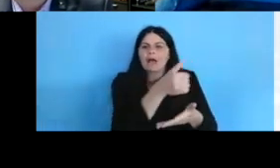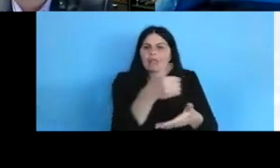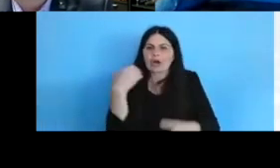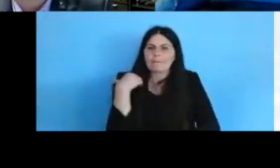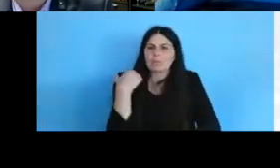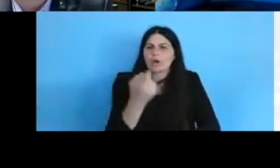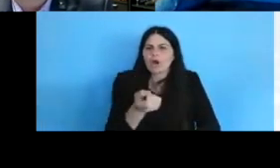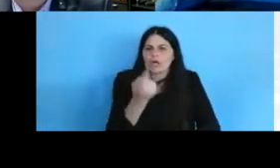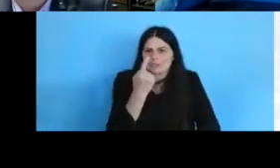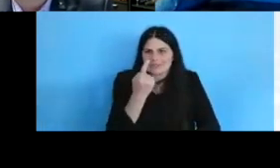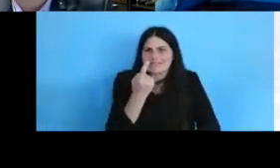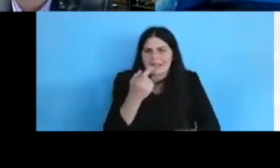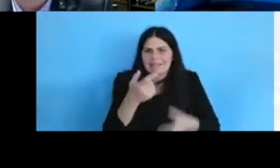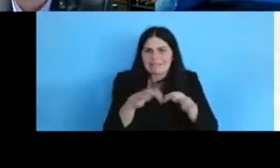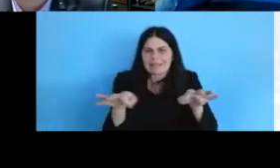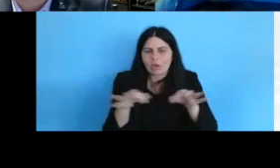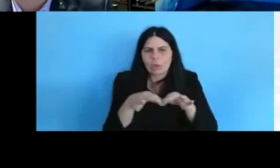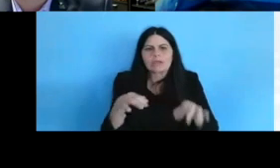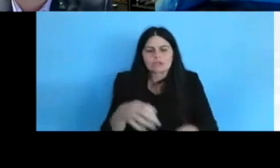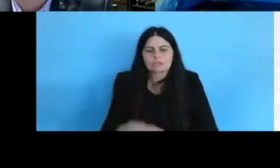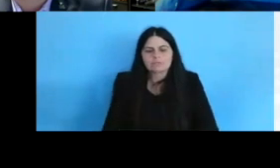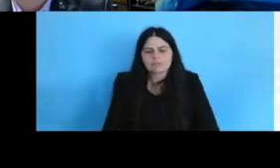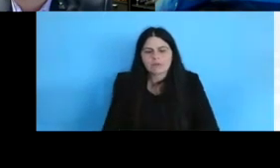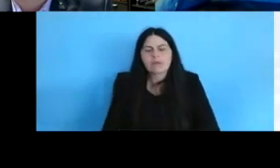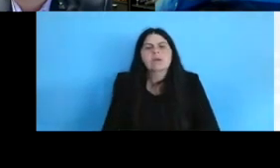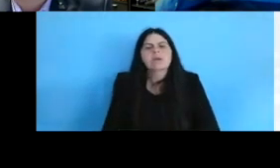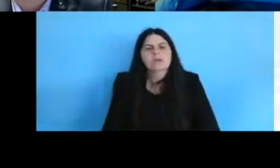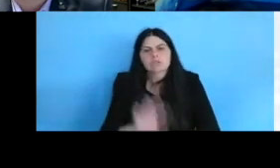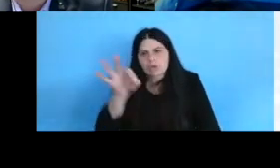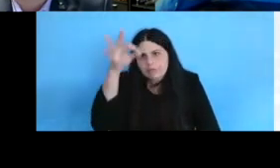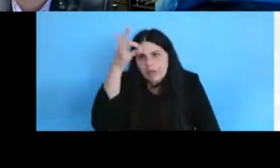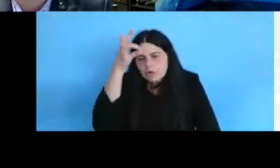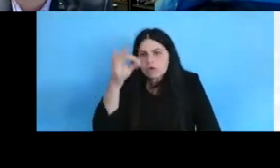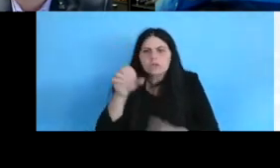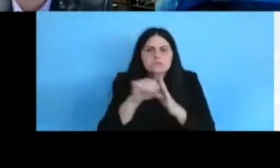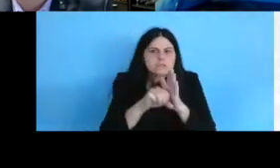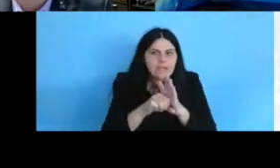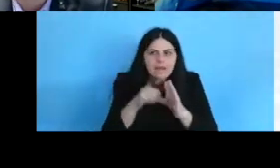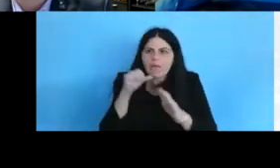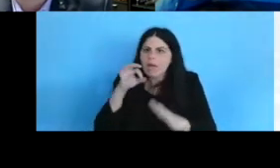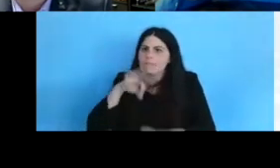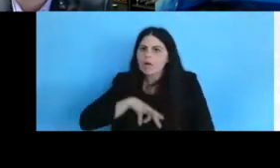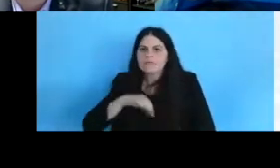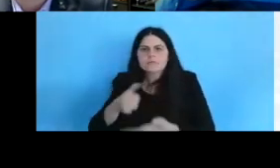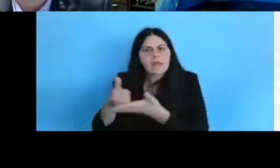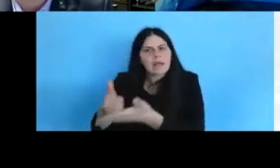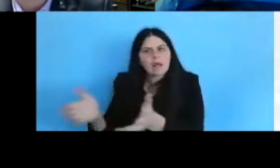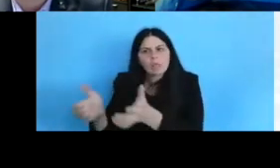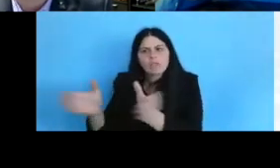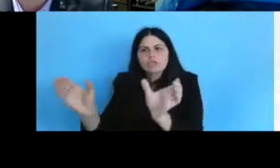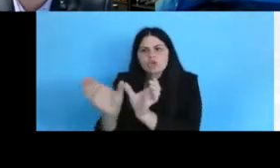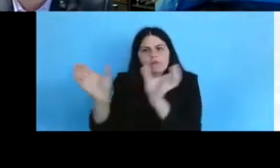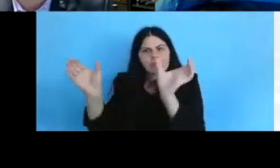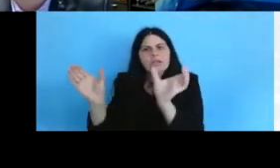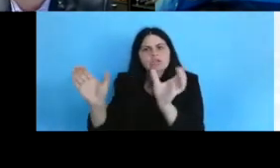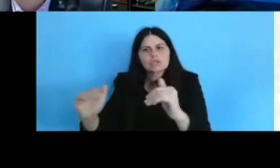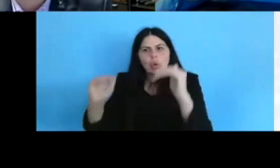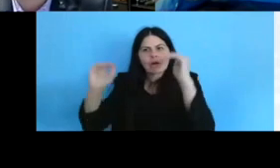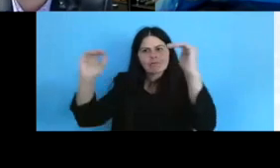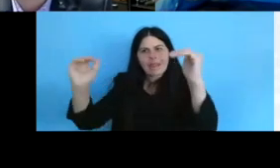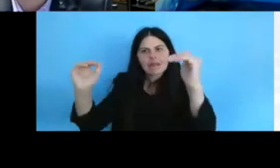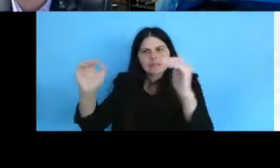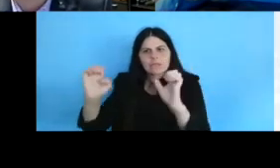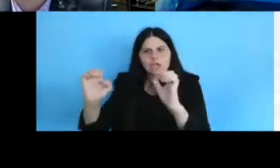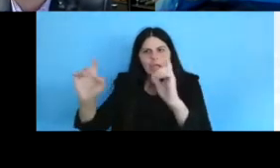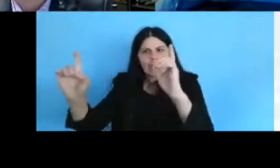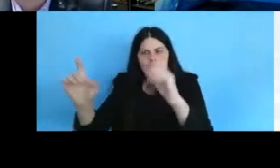of these organizations, federal, state, nonprofits, help with advanced education and certifications dollars, money, but, and as I said